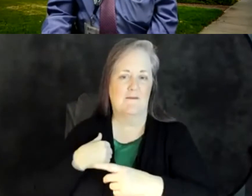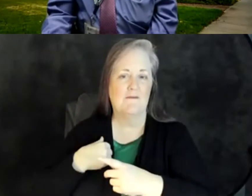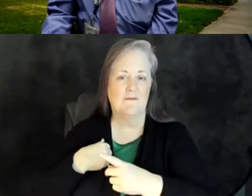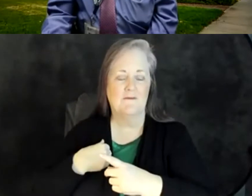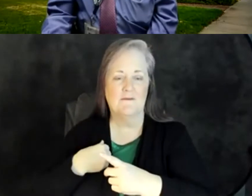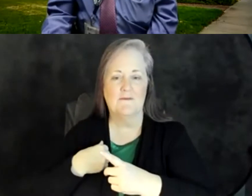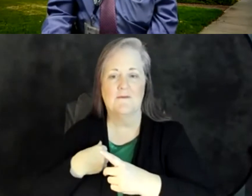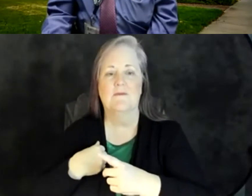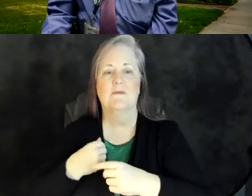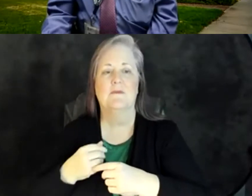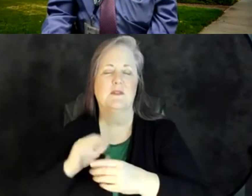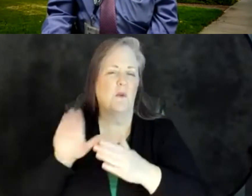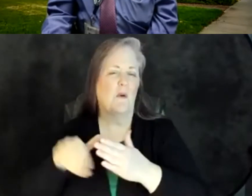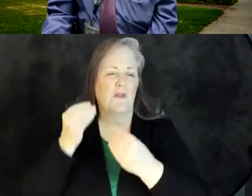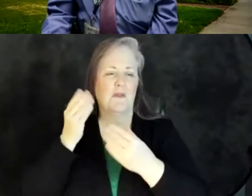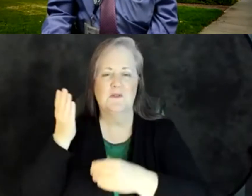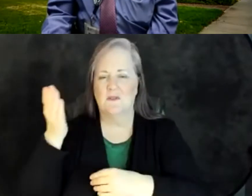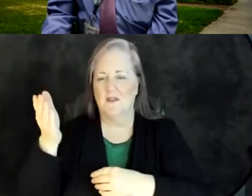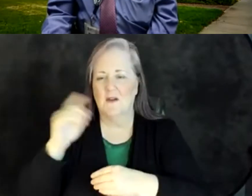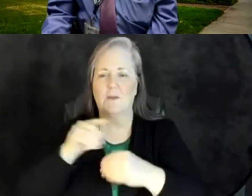where we have all of our information about